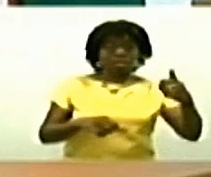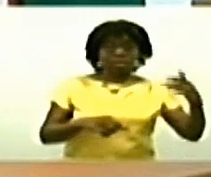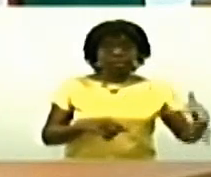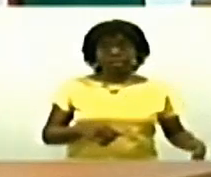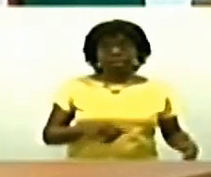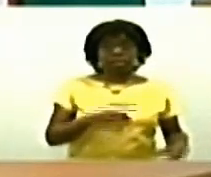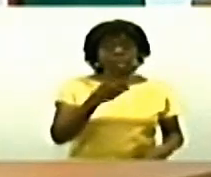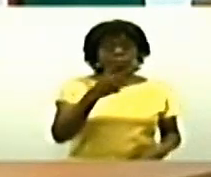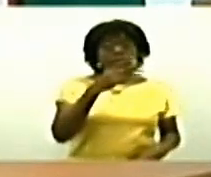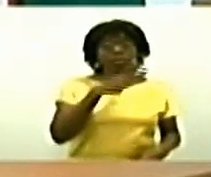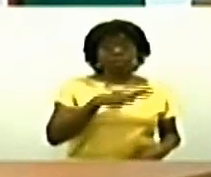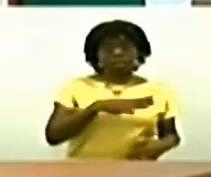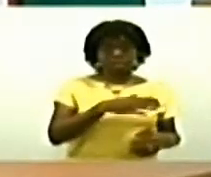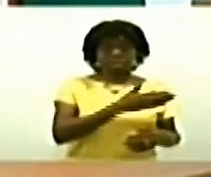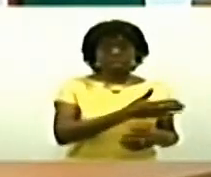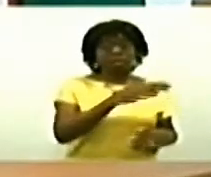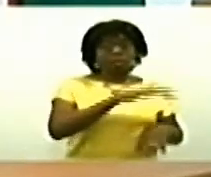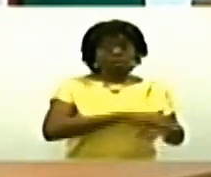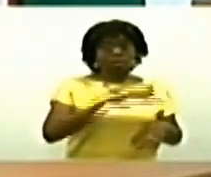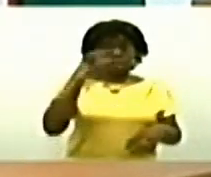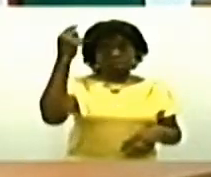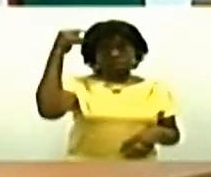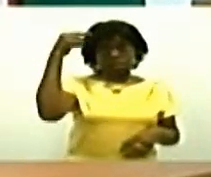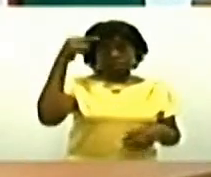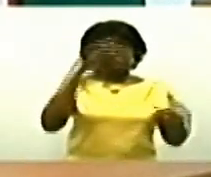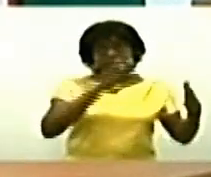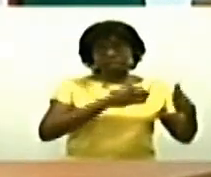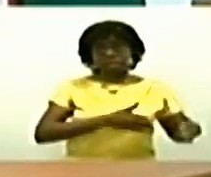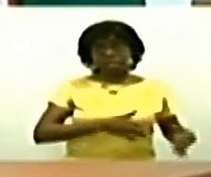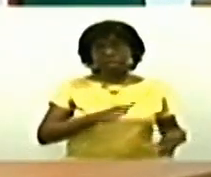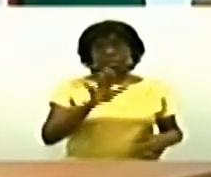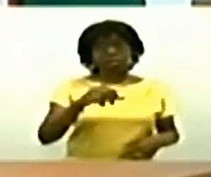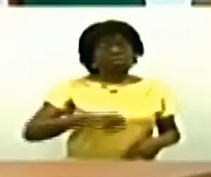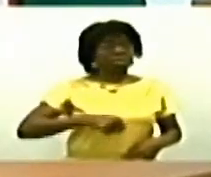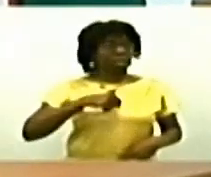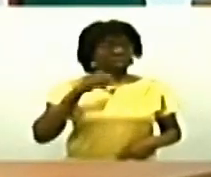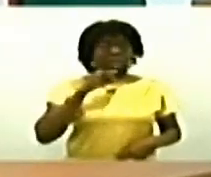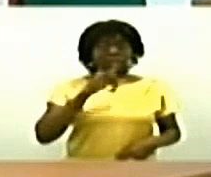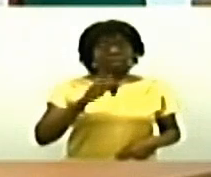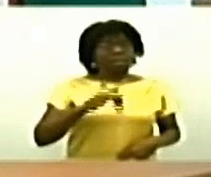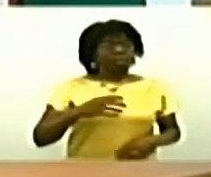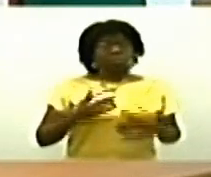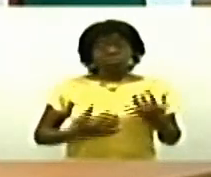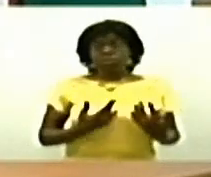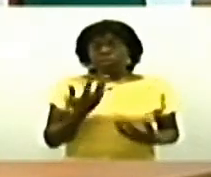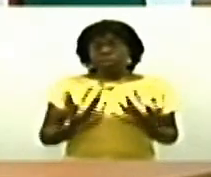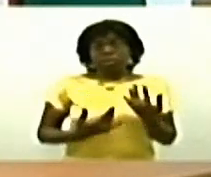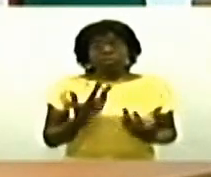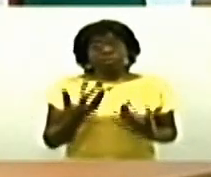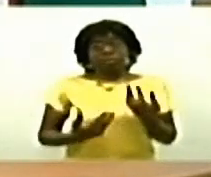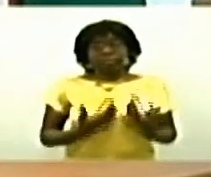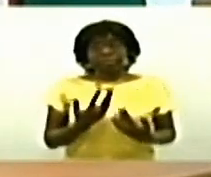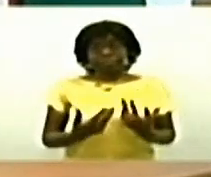The two lady senators on the government side, well, again, my pride is just bubbling.